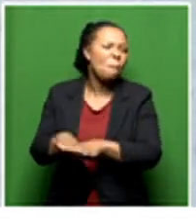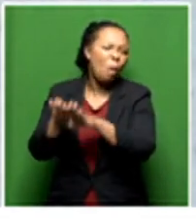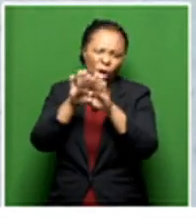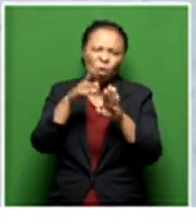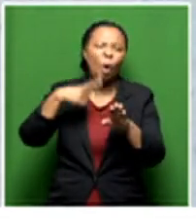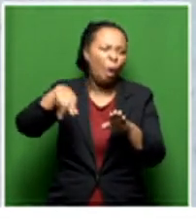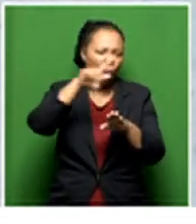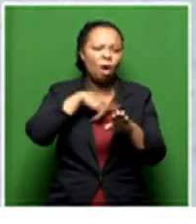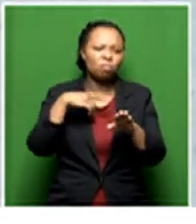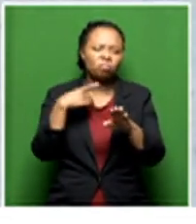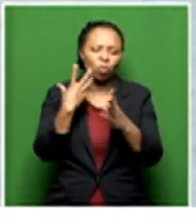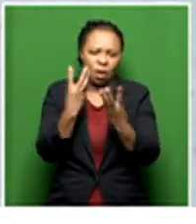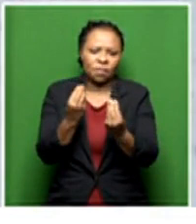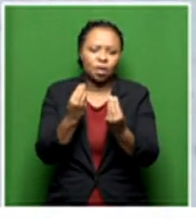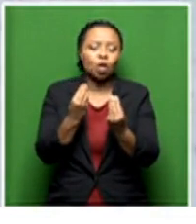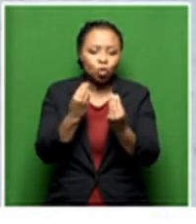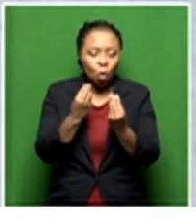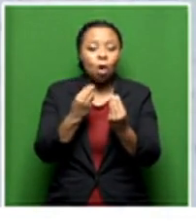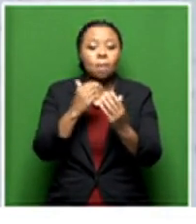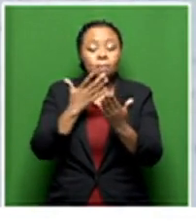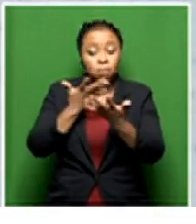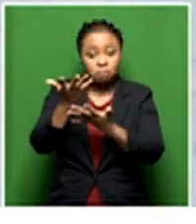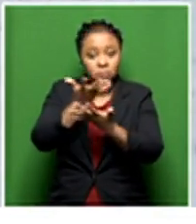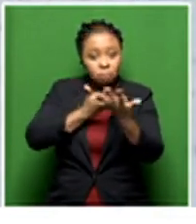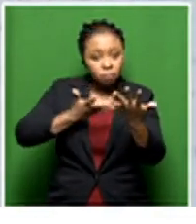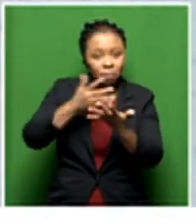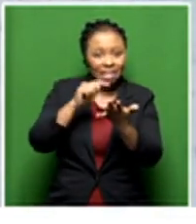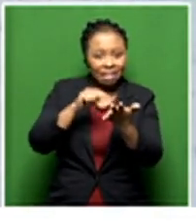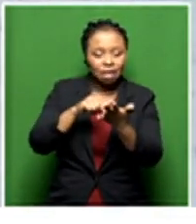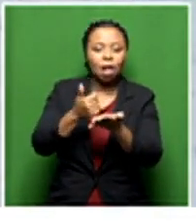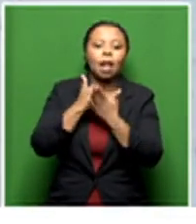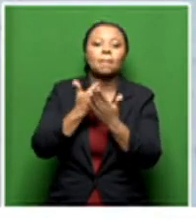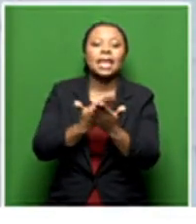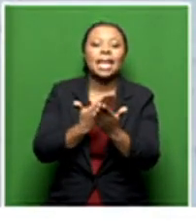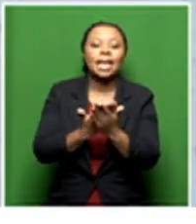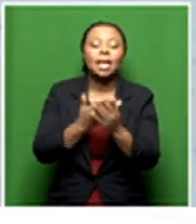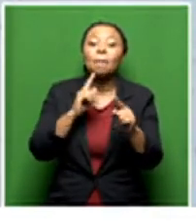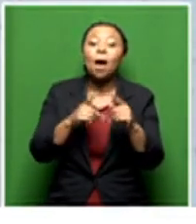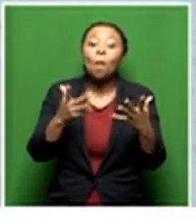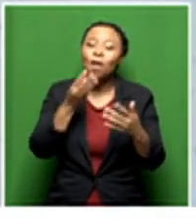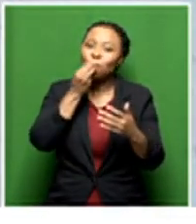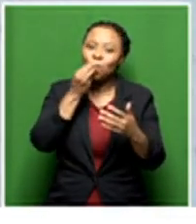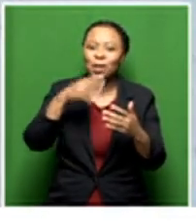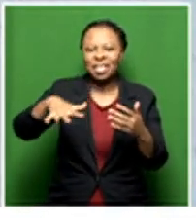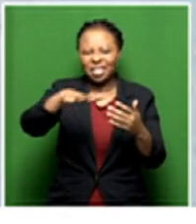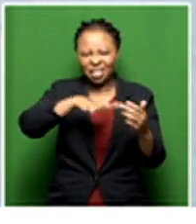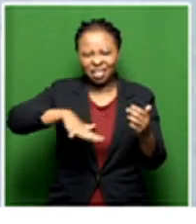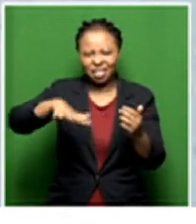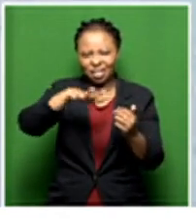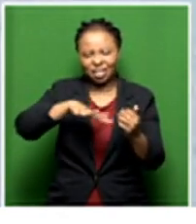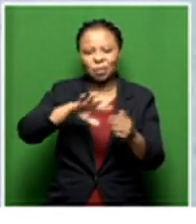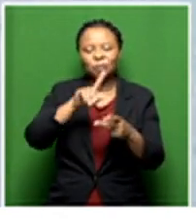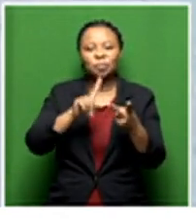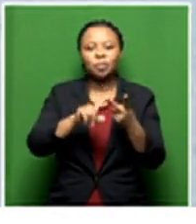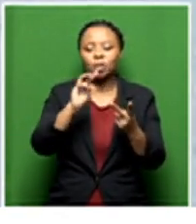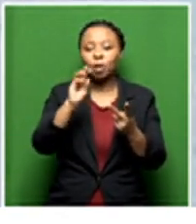us. And through conversations, they can be healed. But it was all around food. And also, I worked with